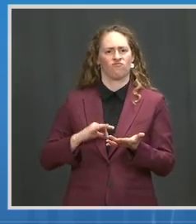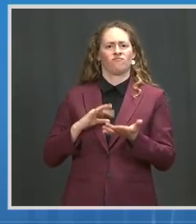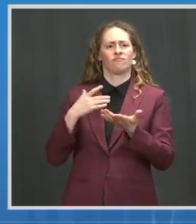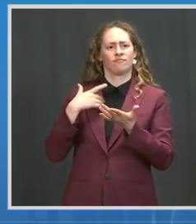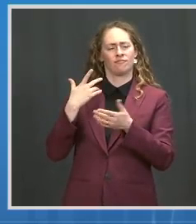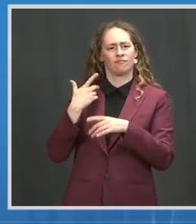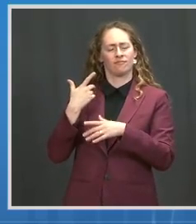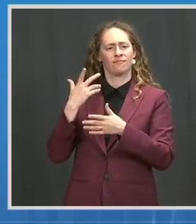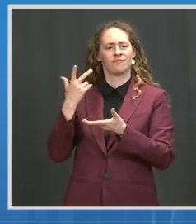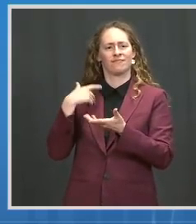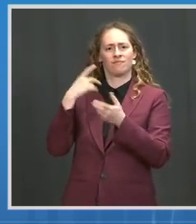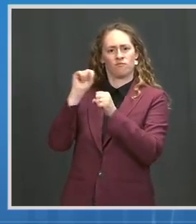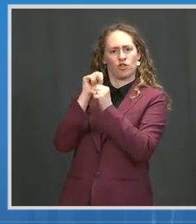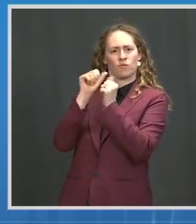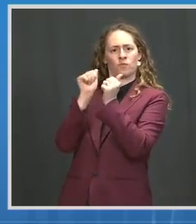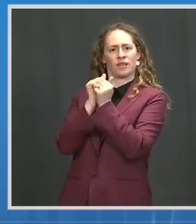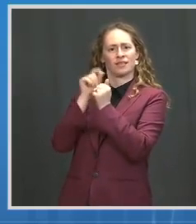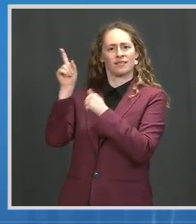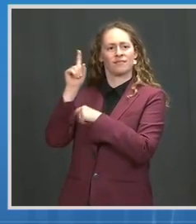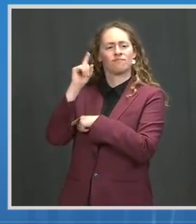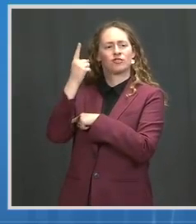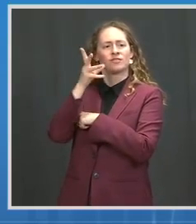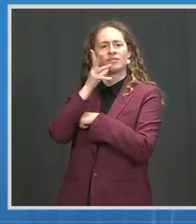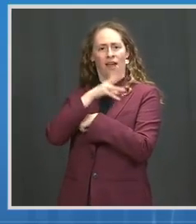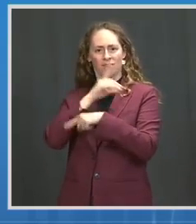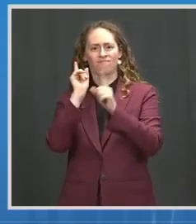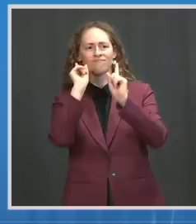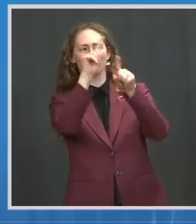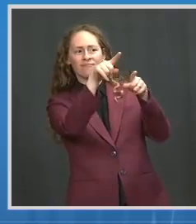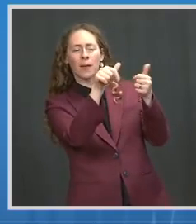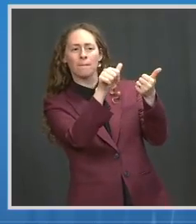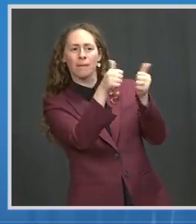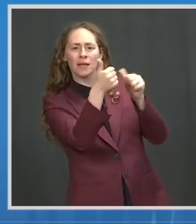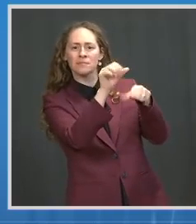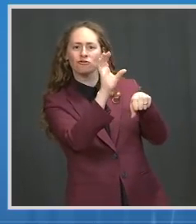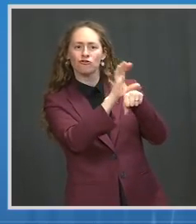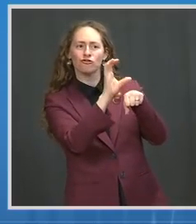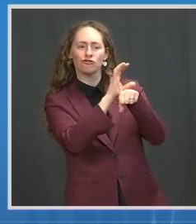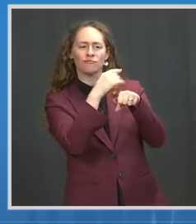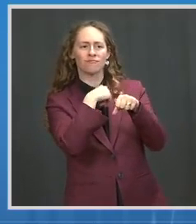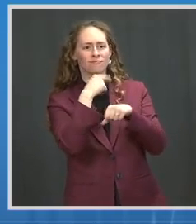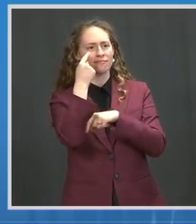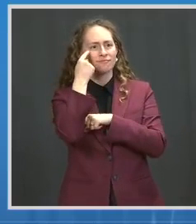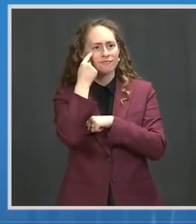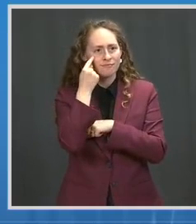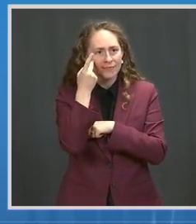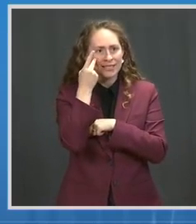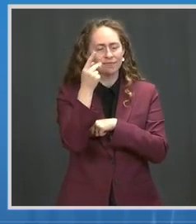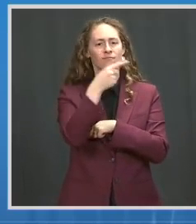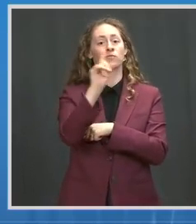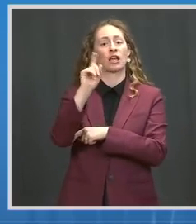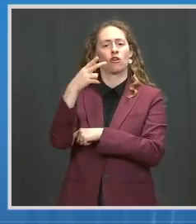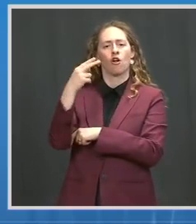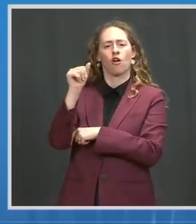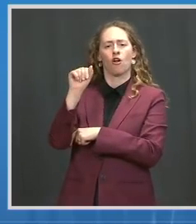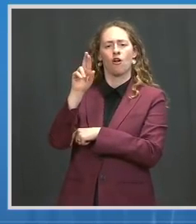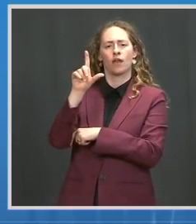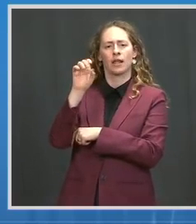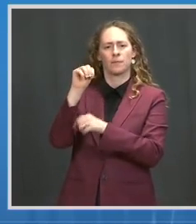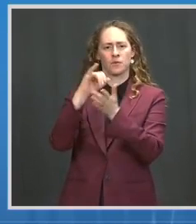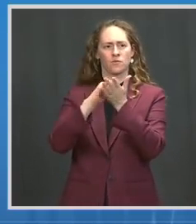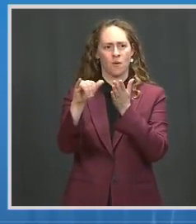Harlem. And as far as on-site vaccinations, in the basement of there, they had everything set up